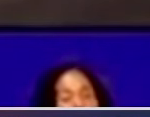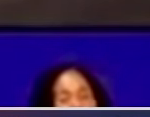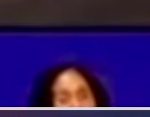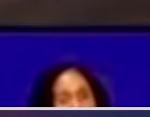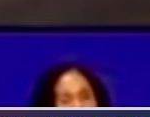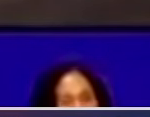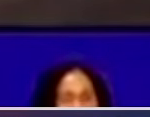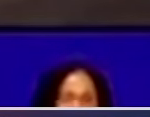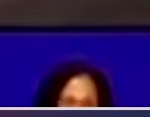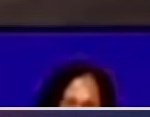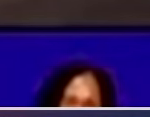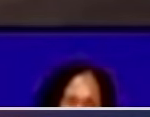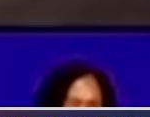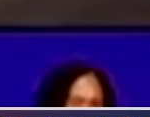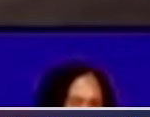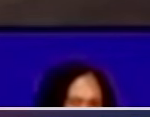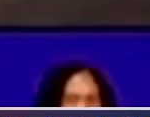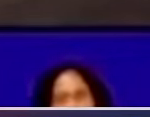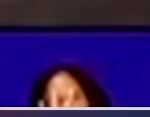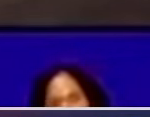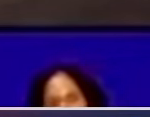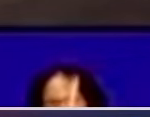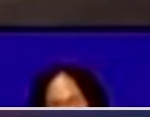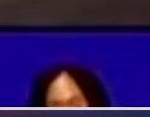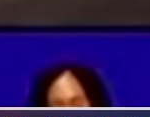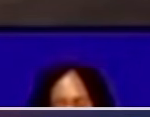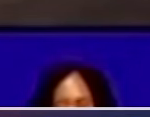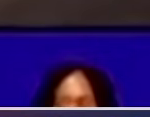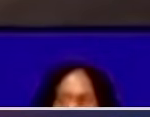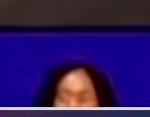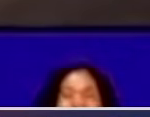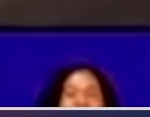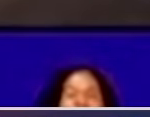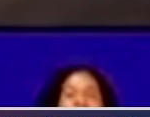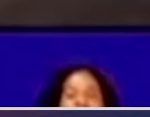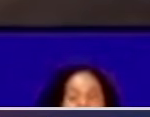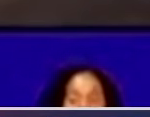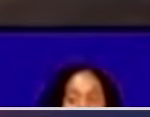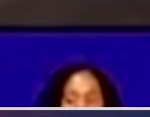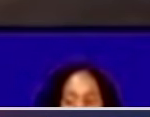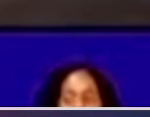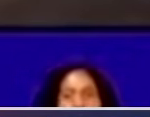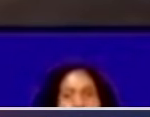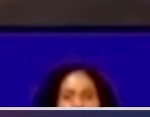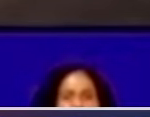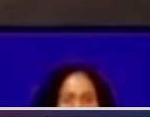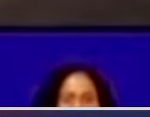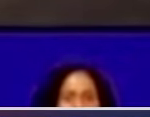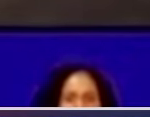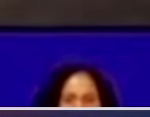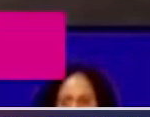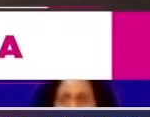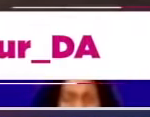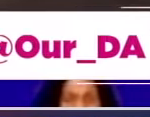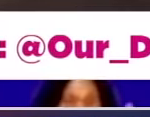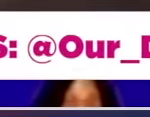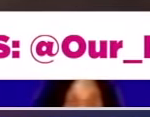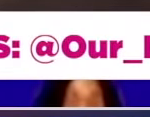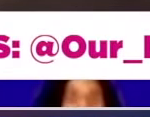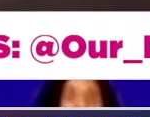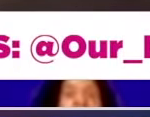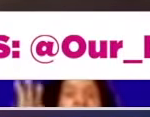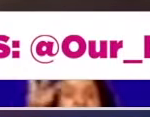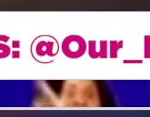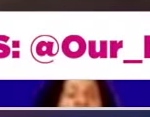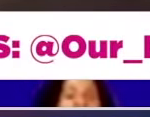while the third person responsible for July's chaos, the Defence Minister, found herself redeployed as the Speaker in this House.